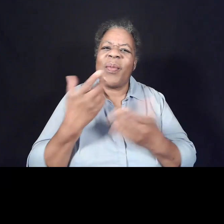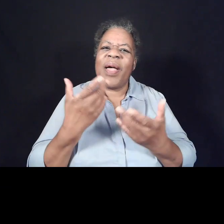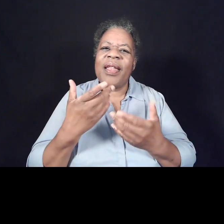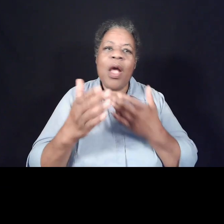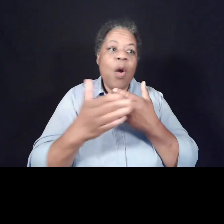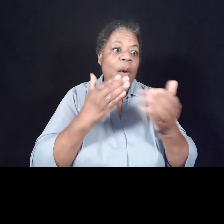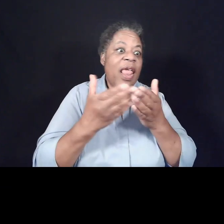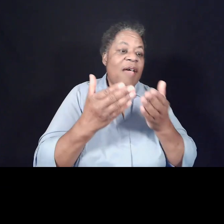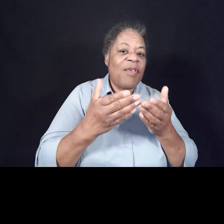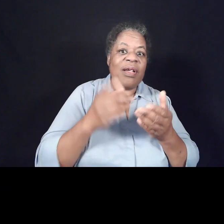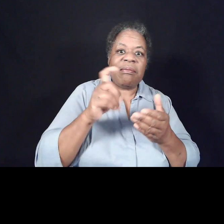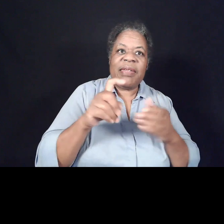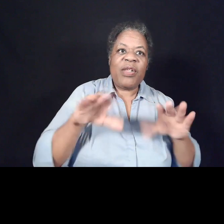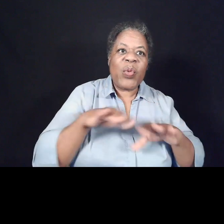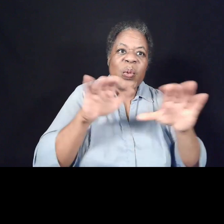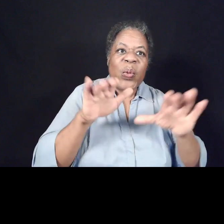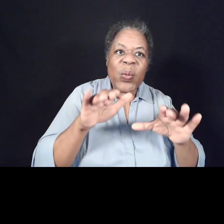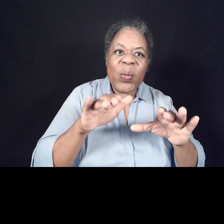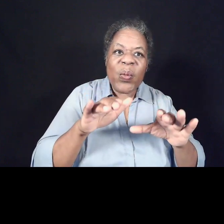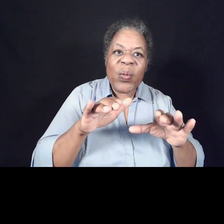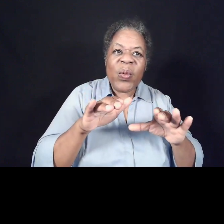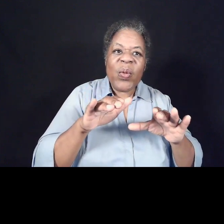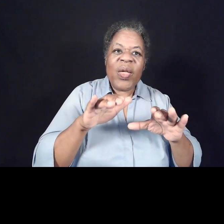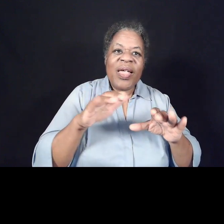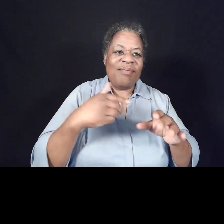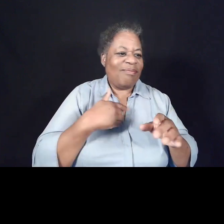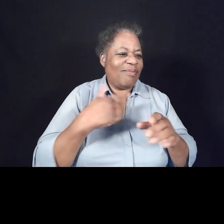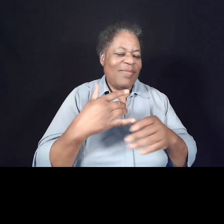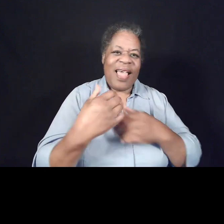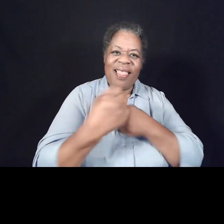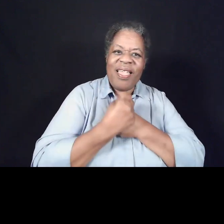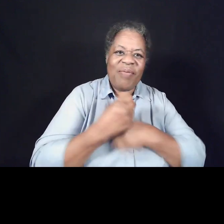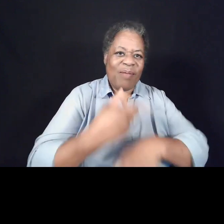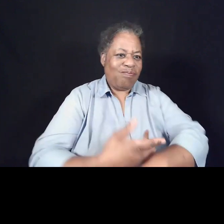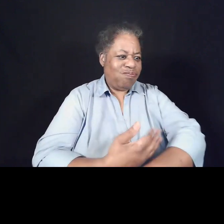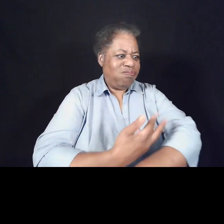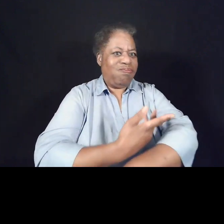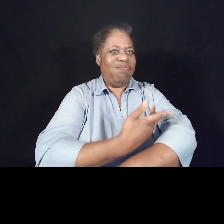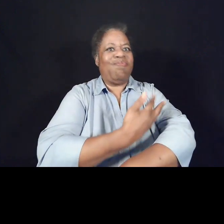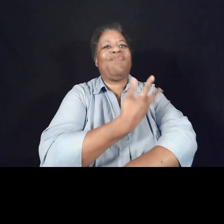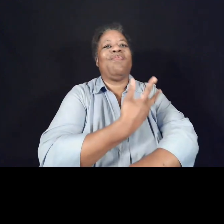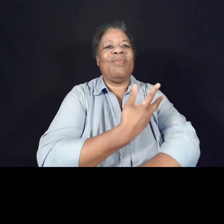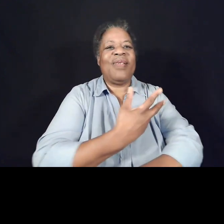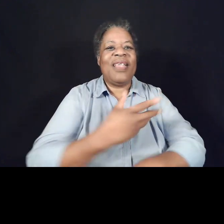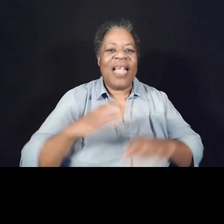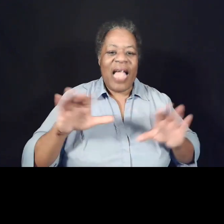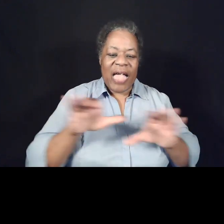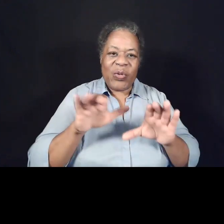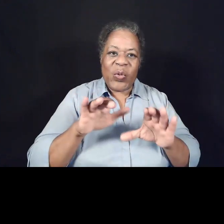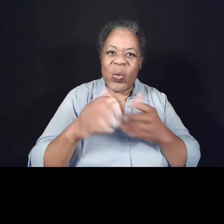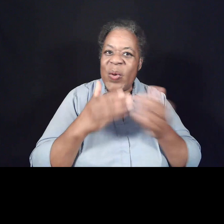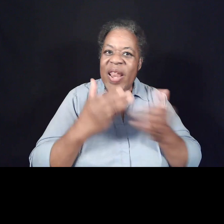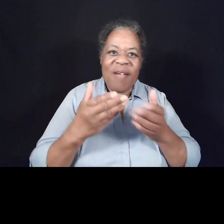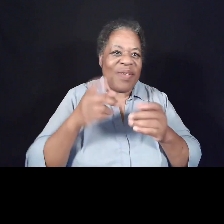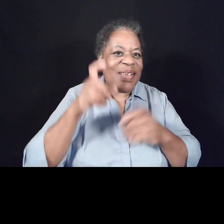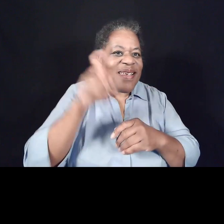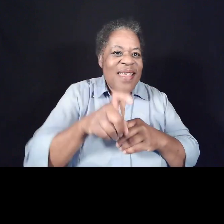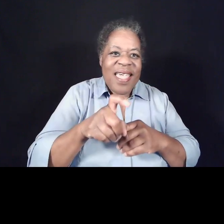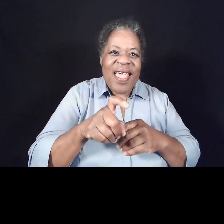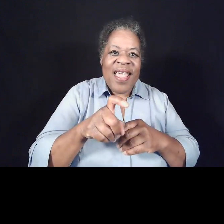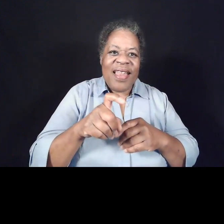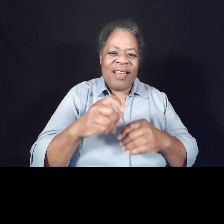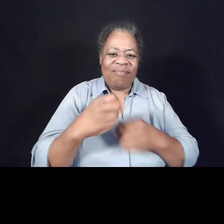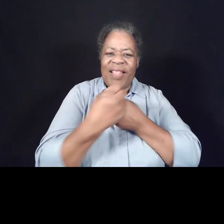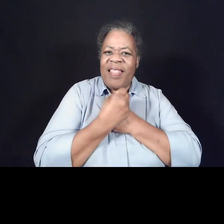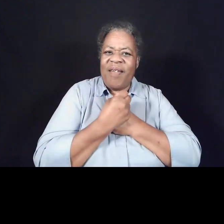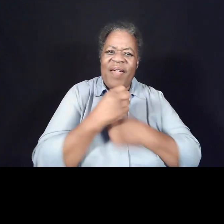"Whatever it takes," the chorus goes, "'cause I love the adrenaline in my veins. I do whatever it takes, 'cause I love how it feels when